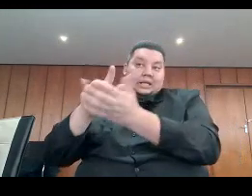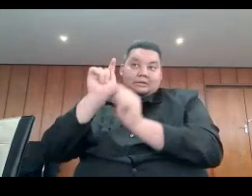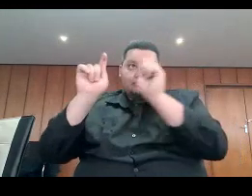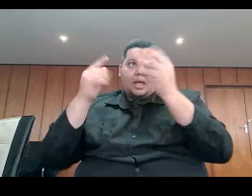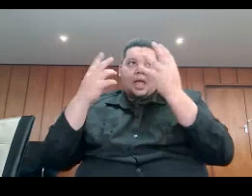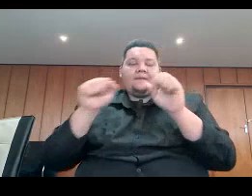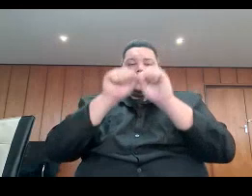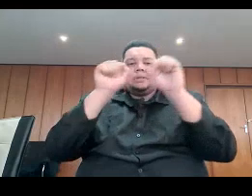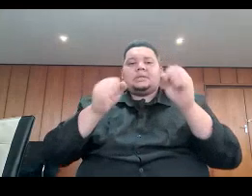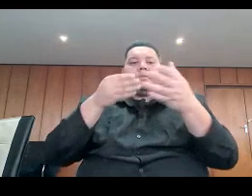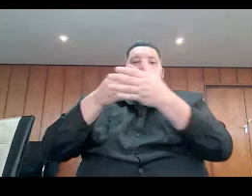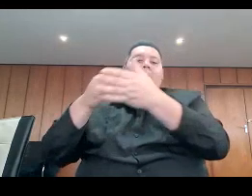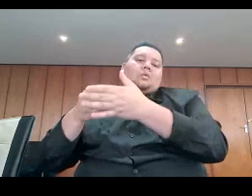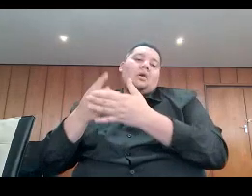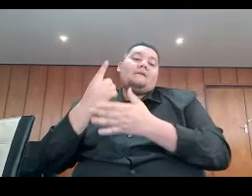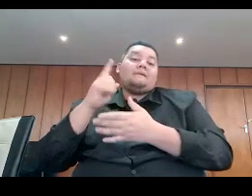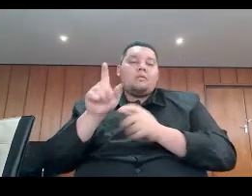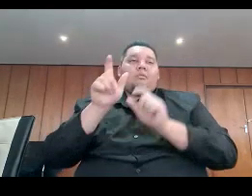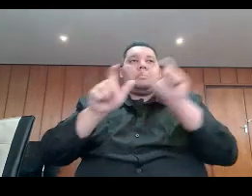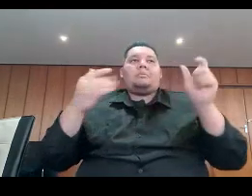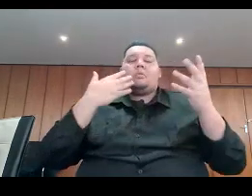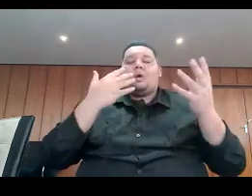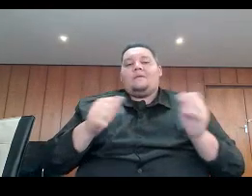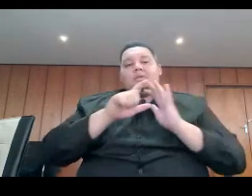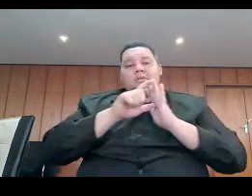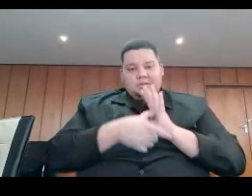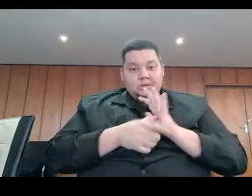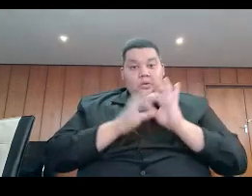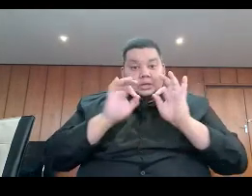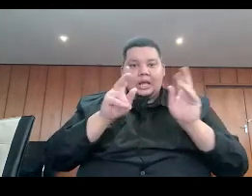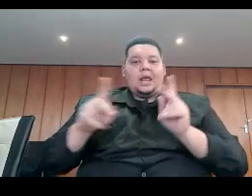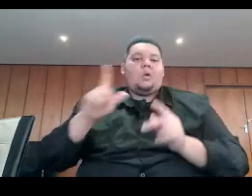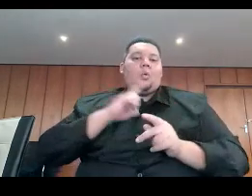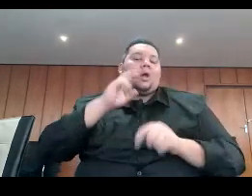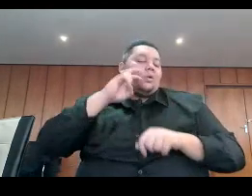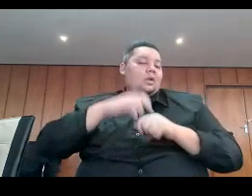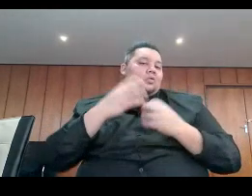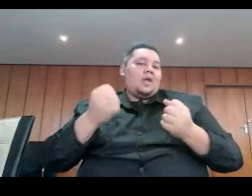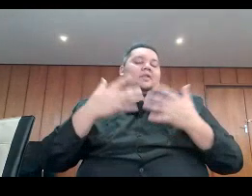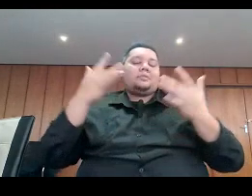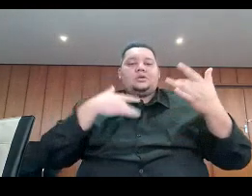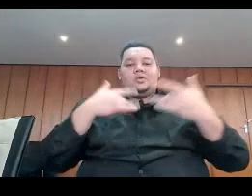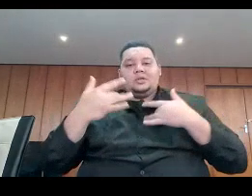for people with disabilities. So there's another reason why we should be concerned.